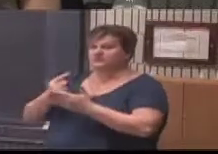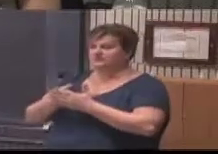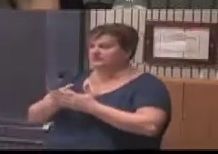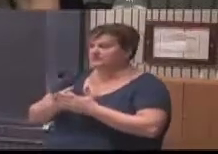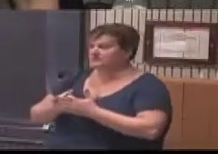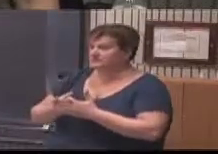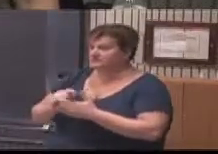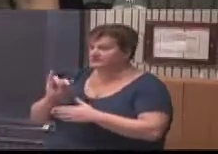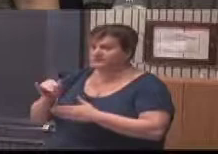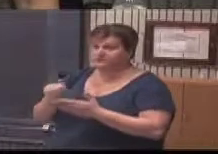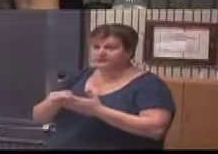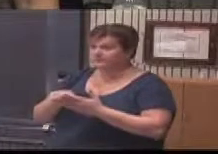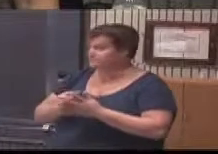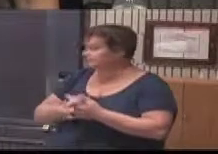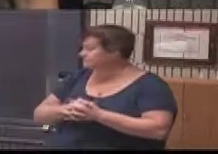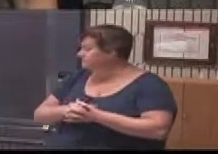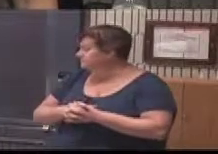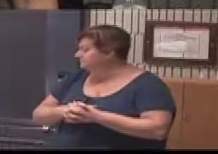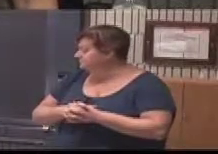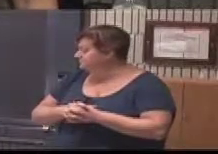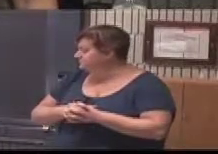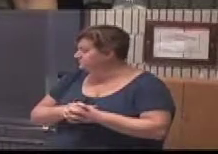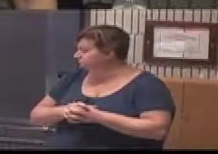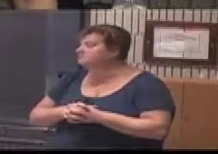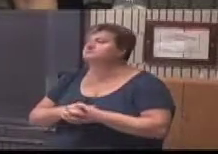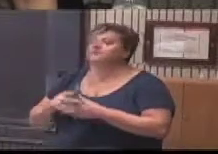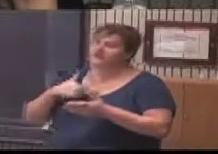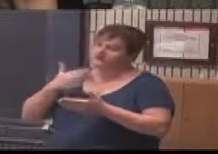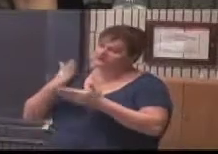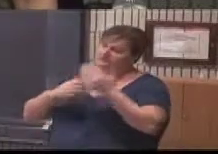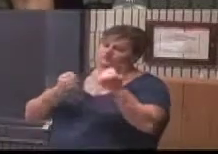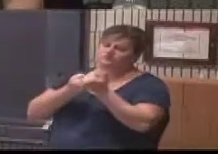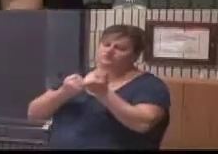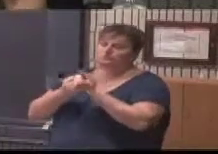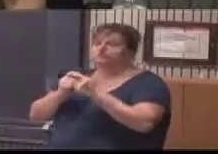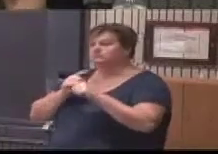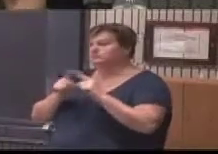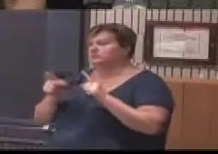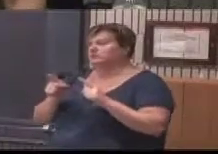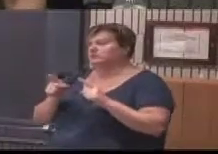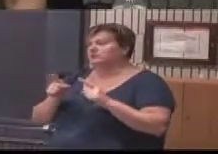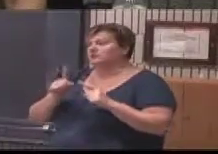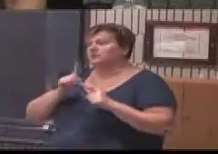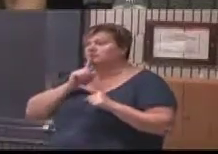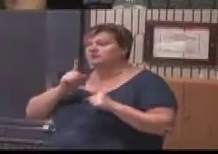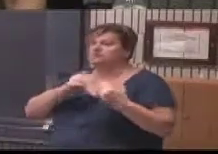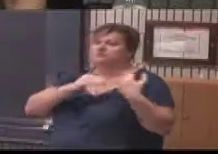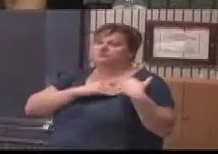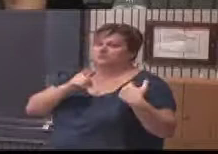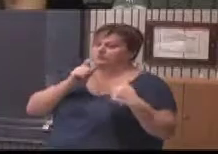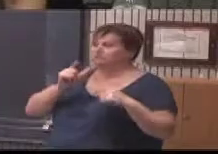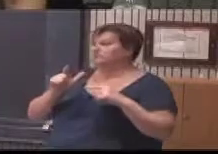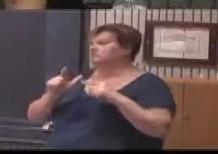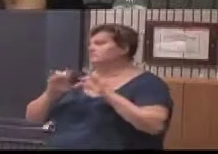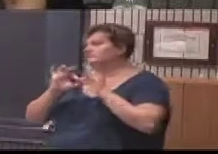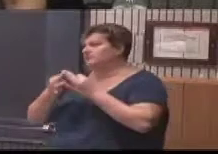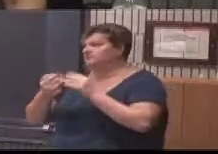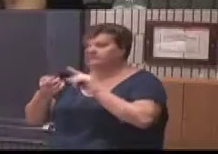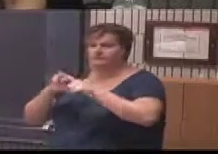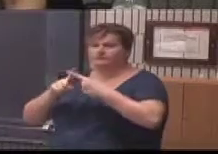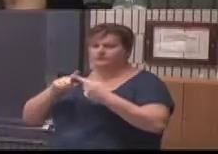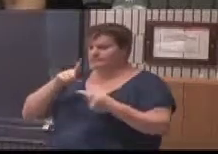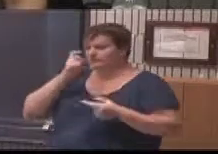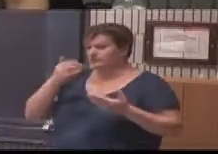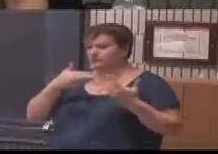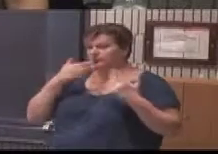for that amount of pay. So again, there are some supports in place, but it does come back to the family and friends, because there is not a